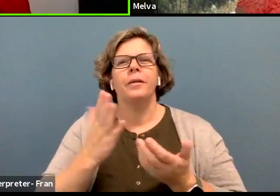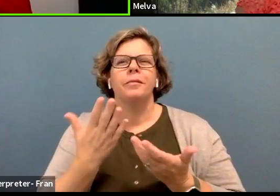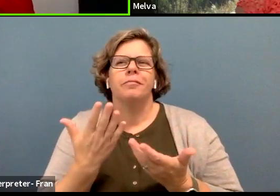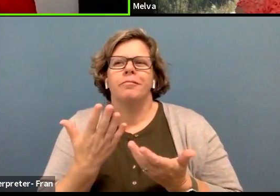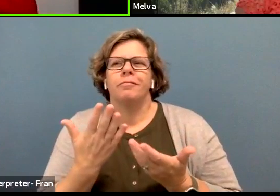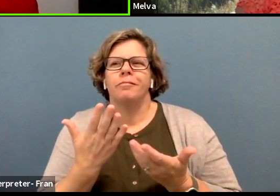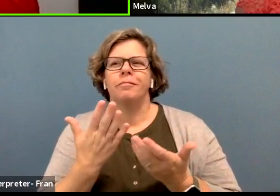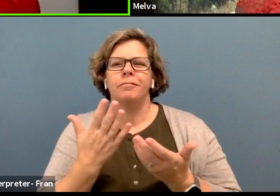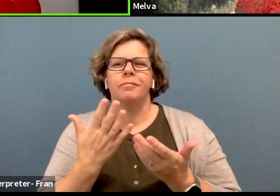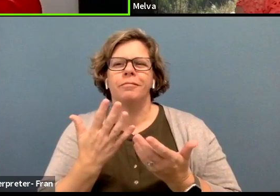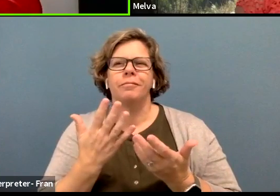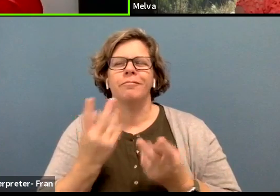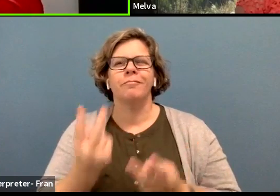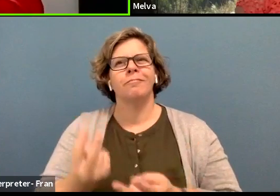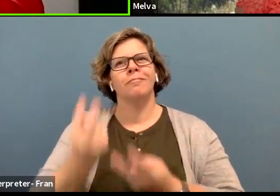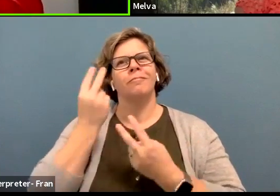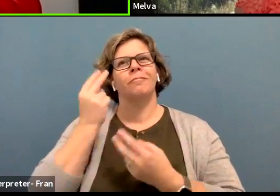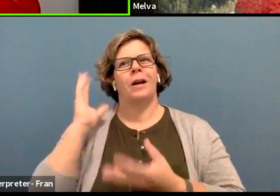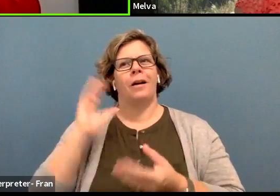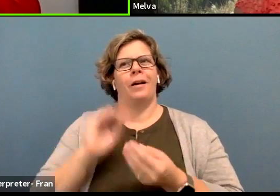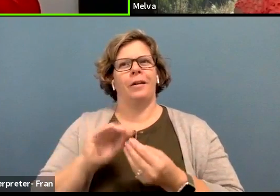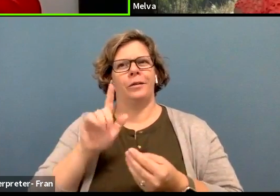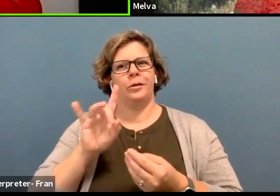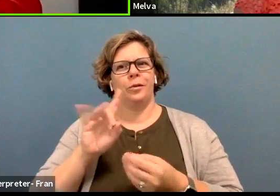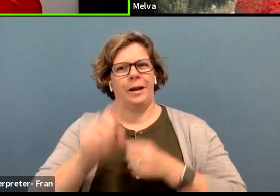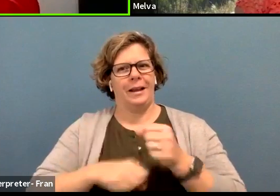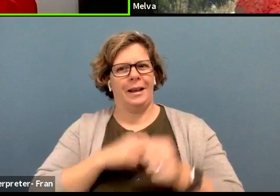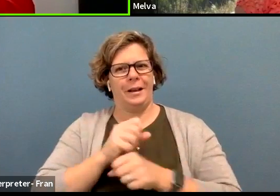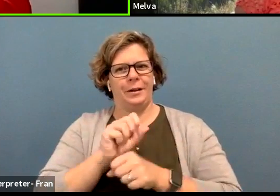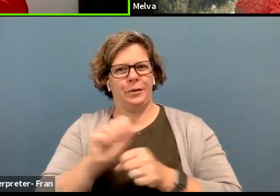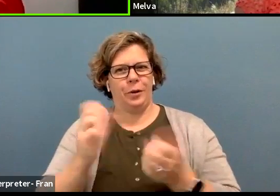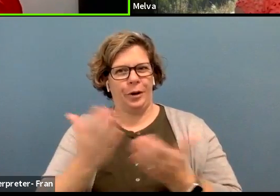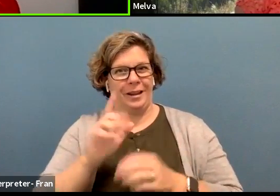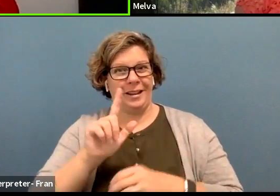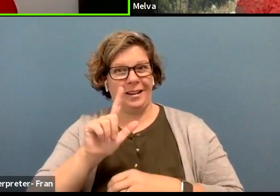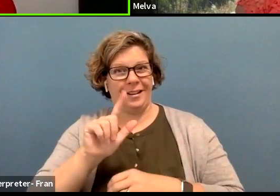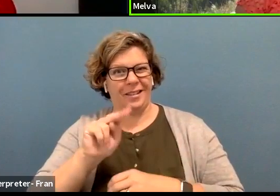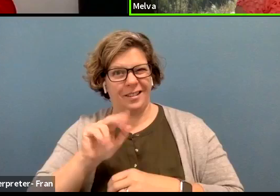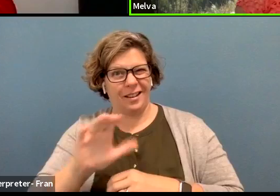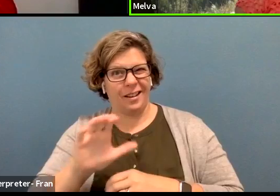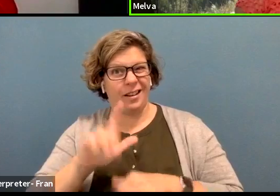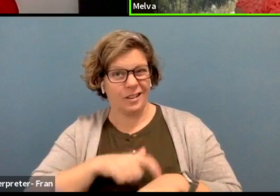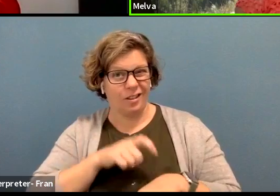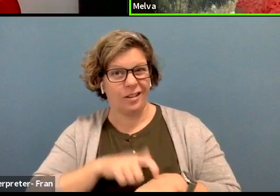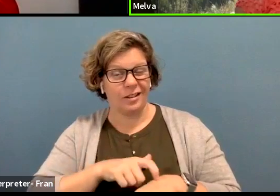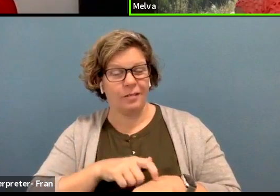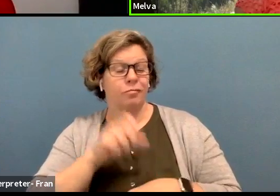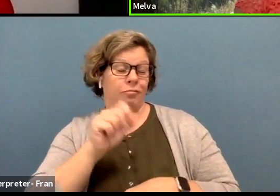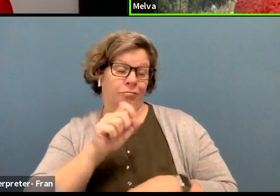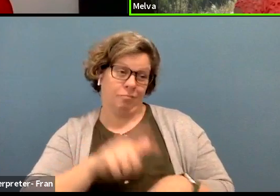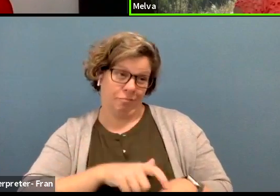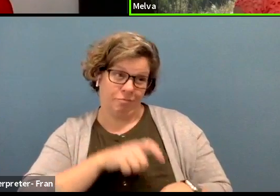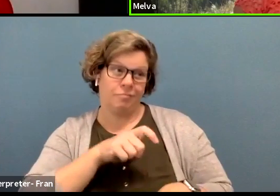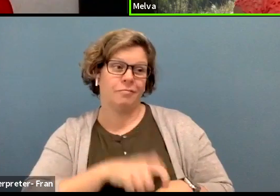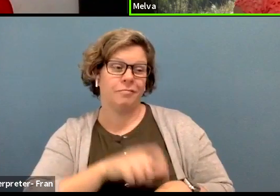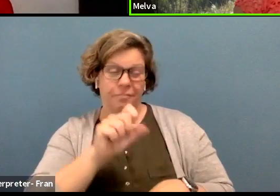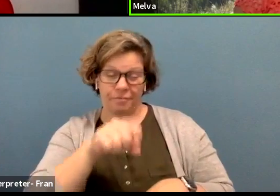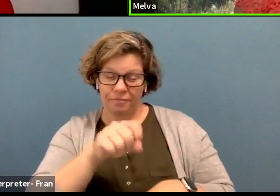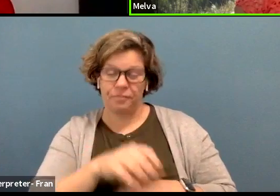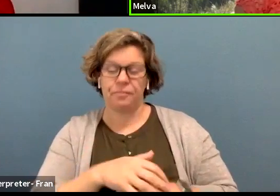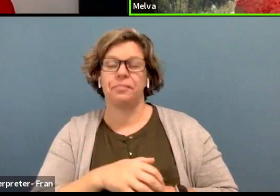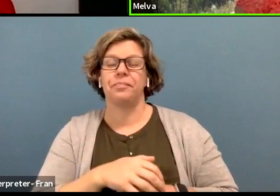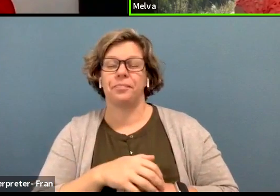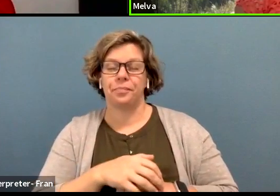of your big memories of those 28 years of LINC? I mean, that's a long time. It is a long time. And